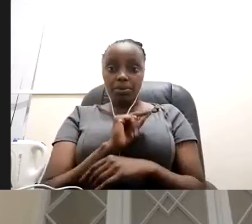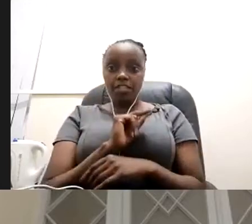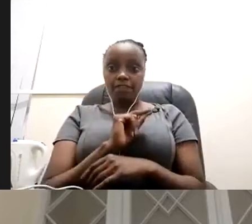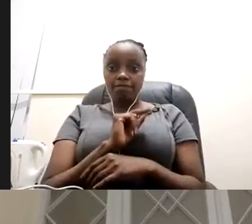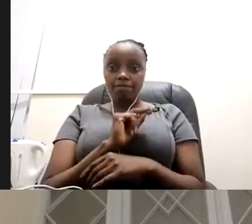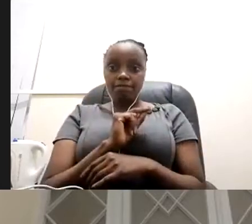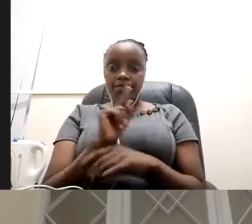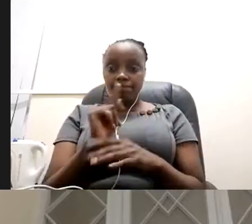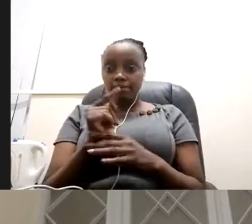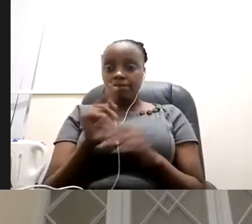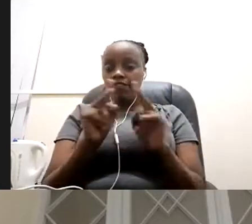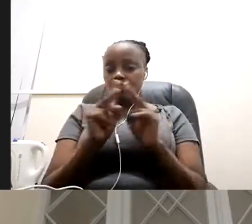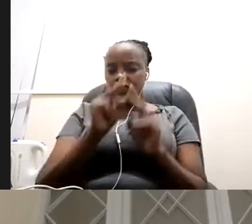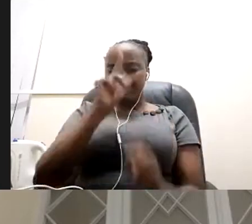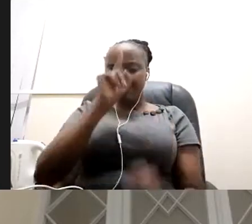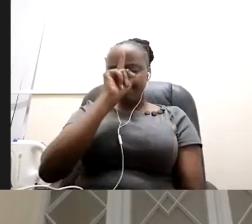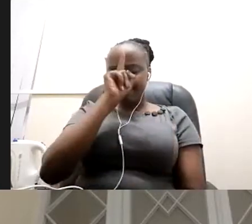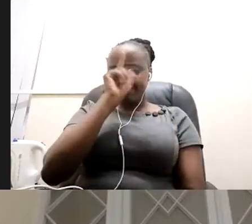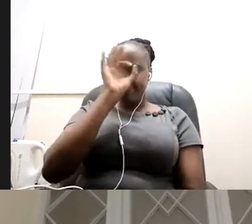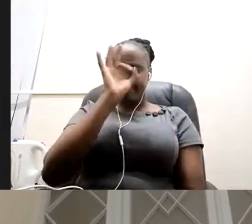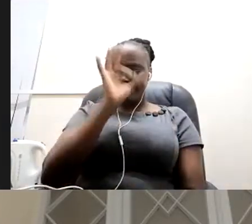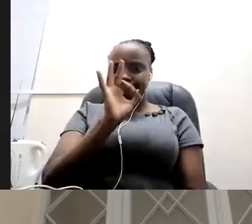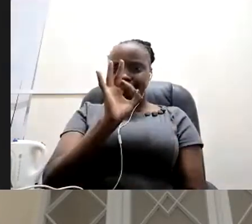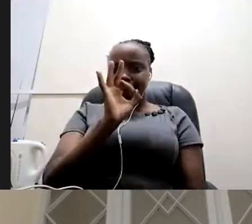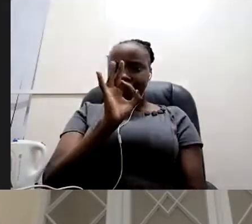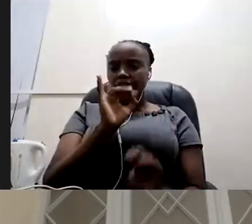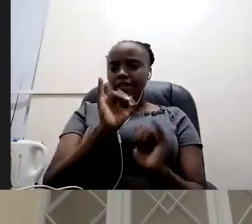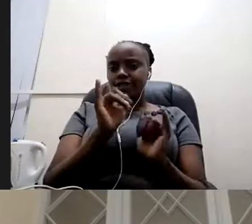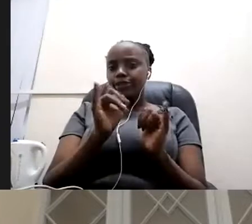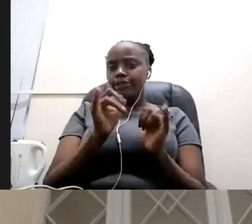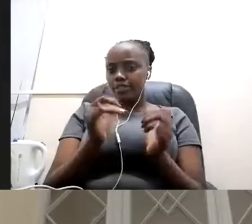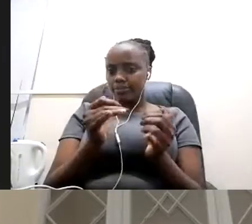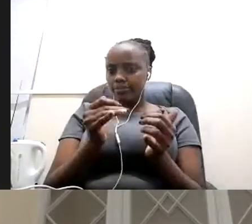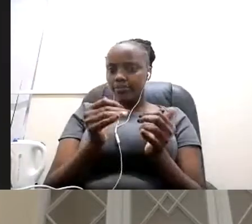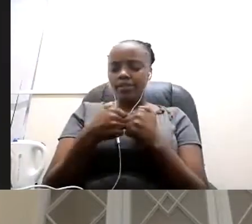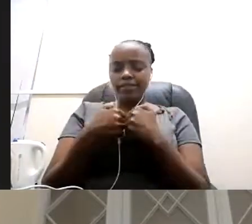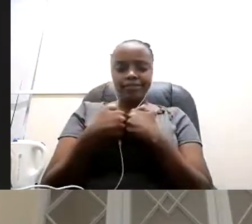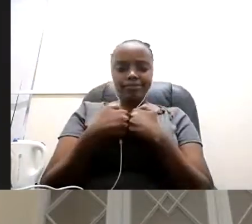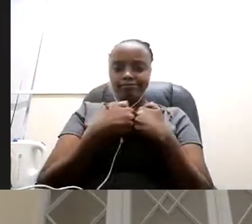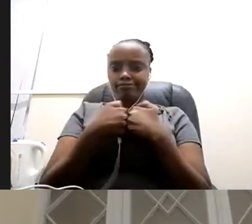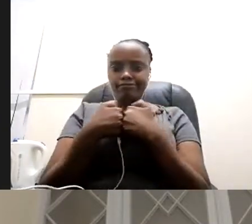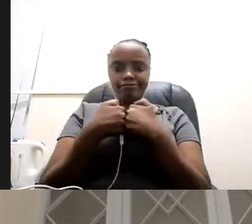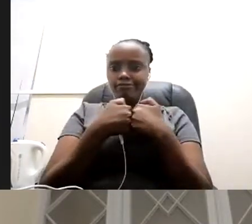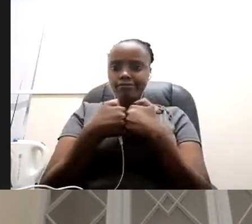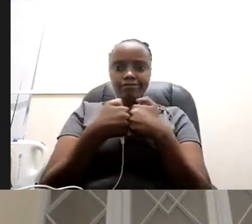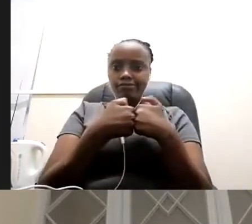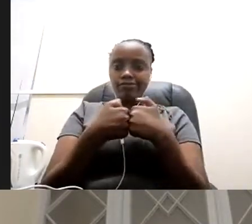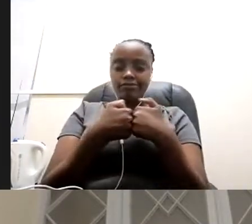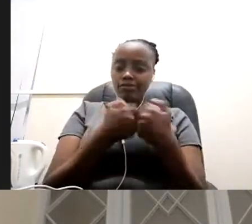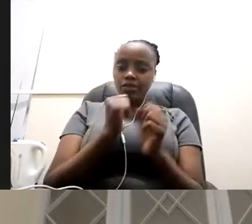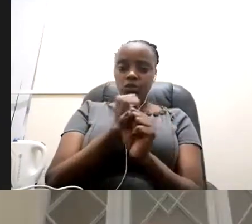very serious news about difficulties in the exercise of the right